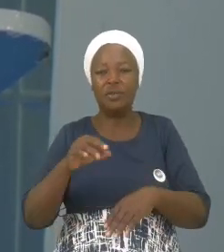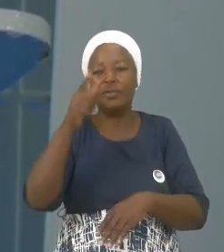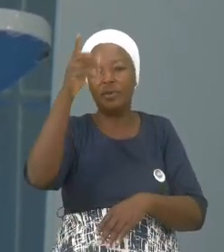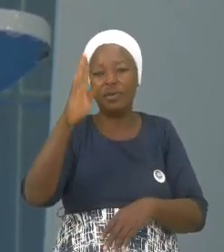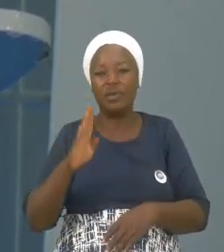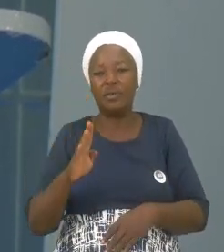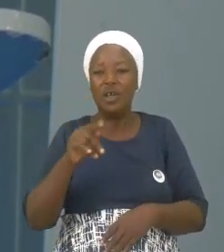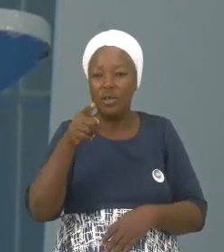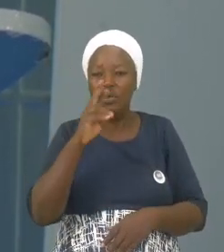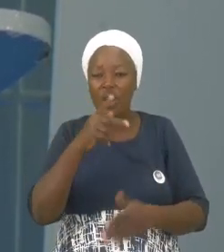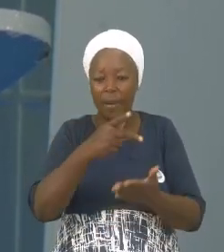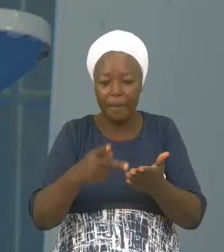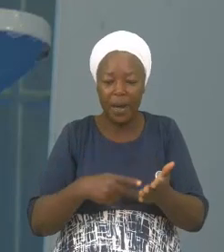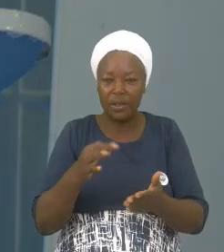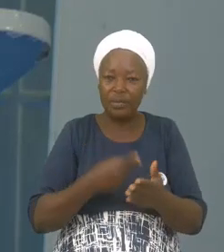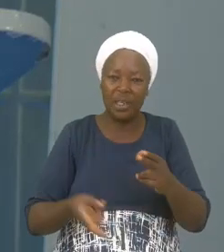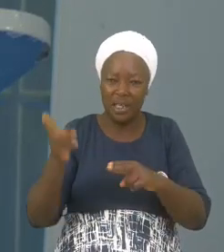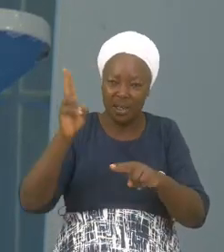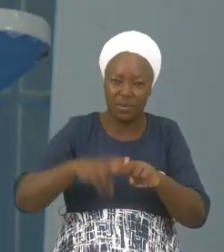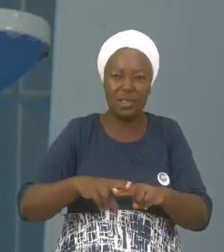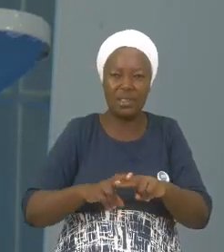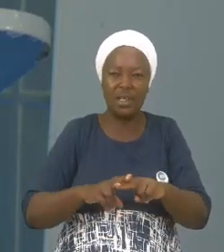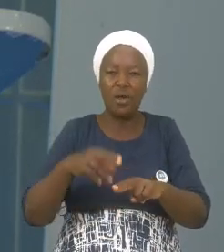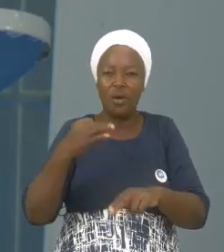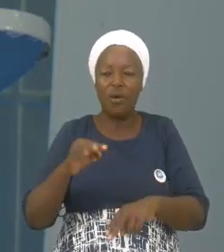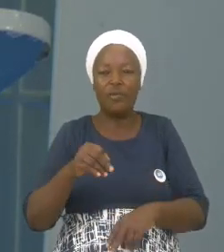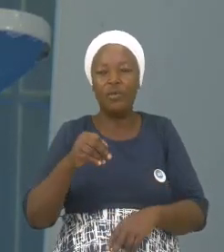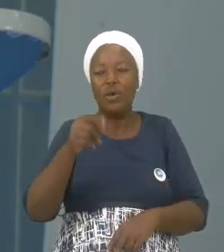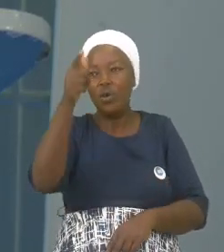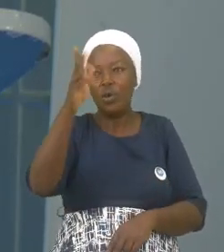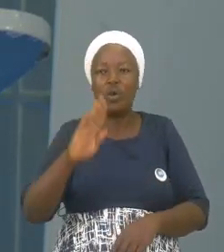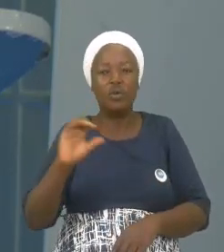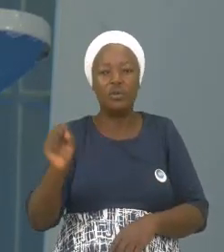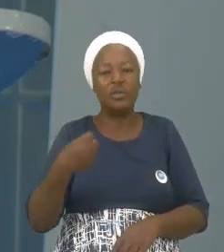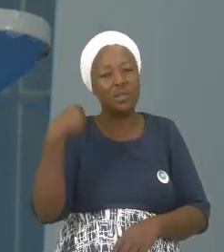You are part of the increase of God's kingdom.